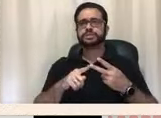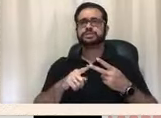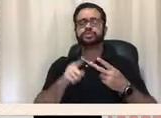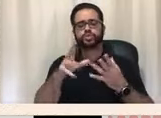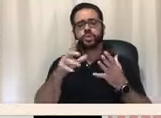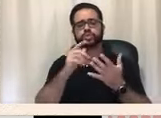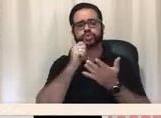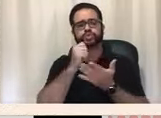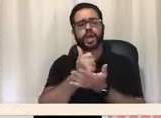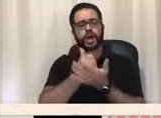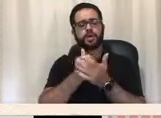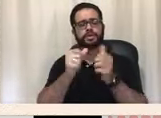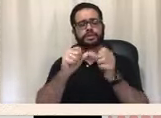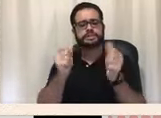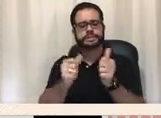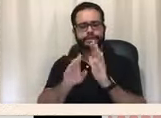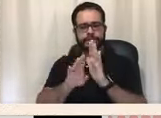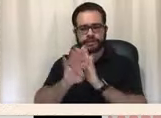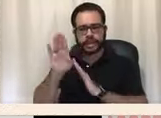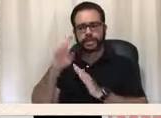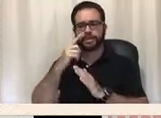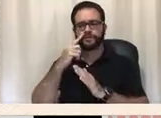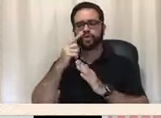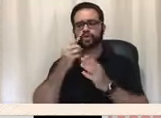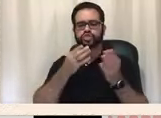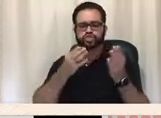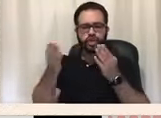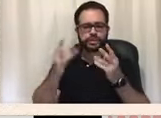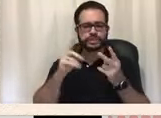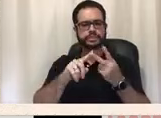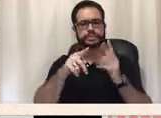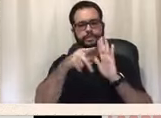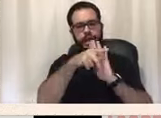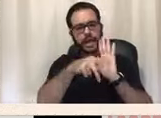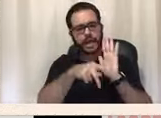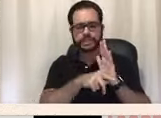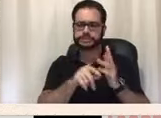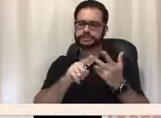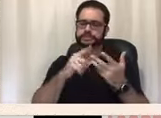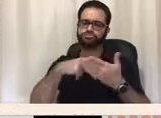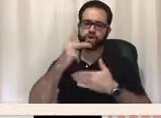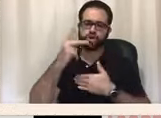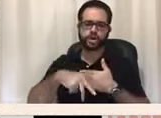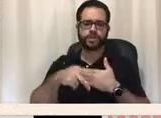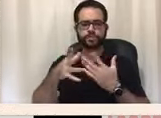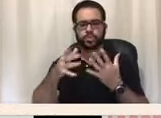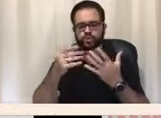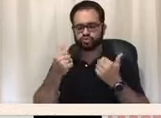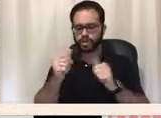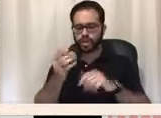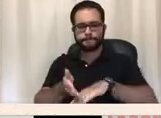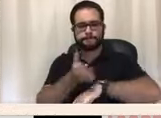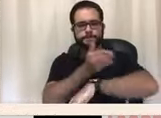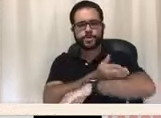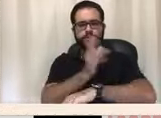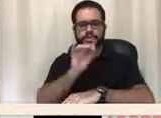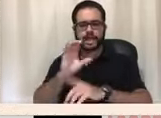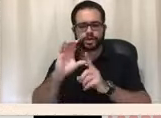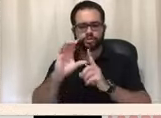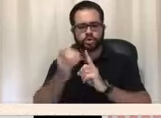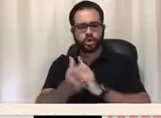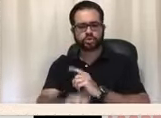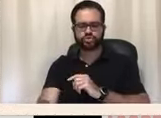development of services, policies, and programs. You want to improve that culture and that climate. There's so